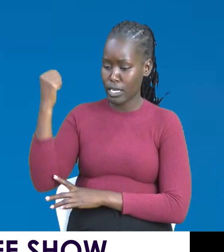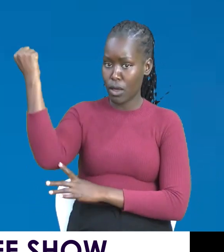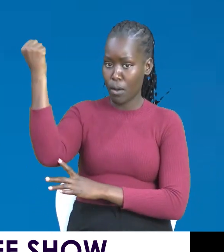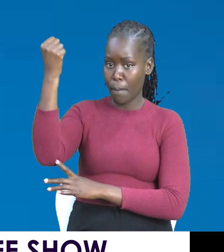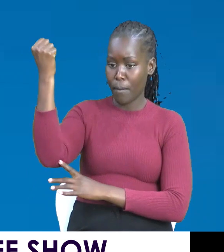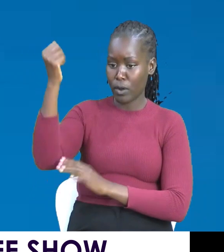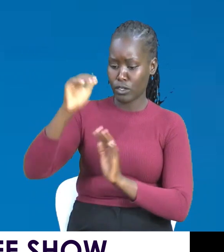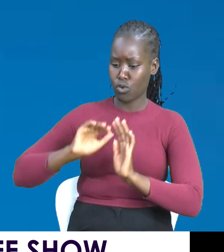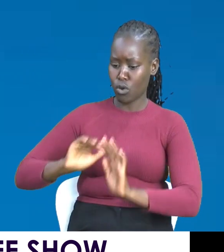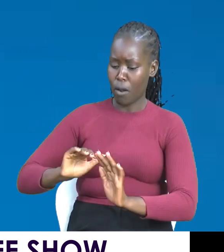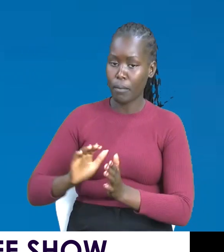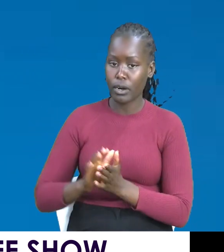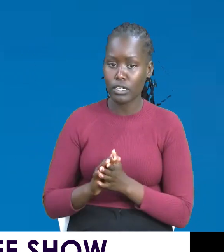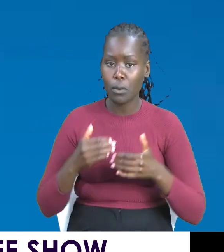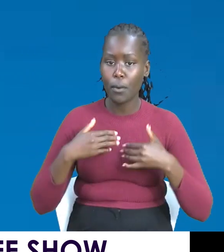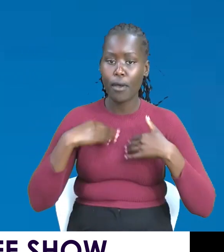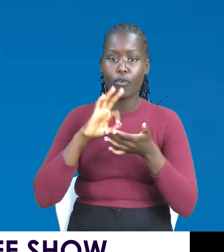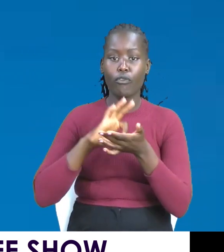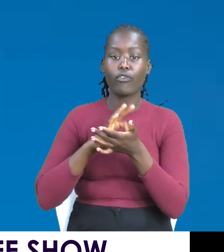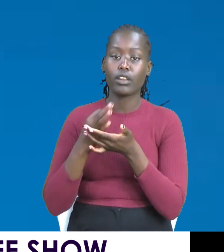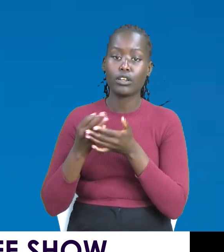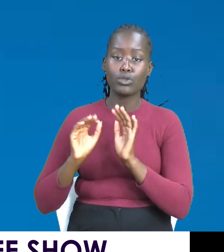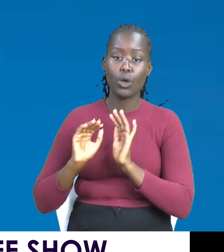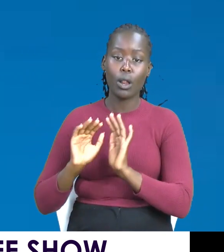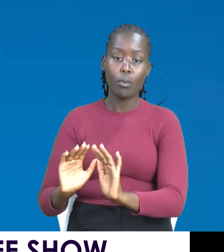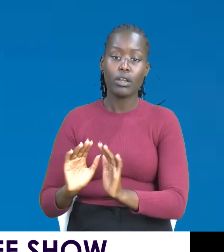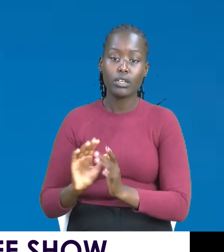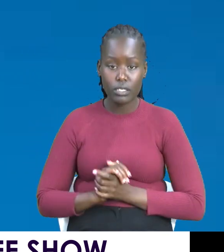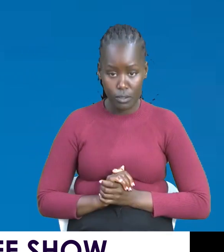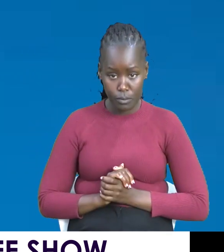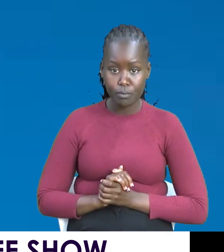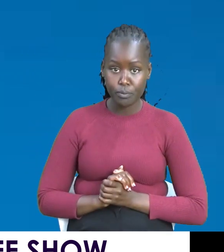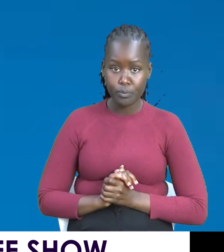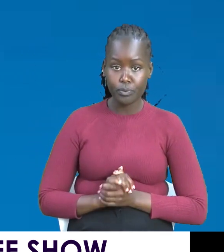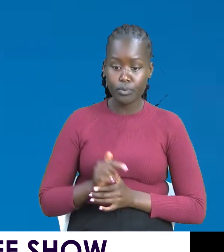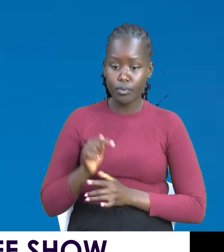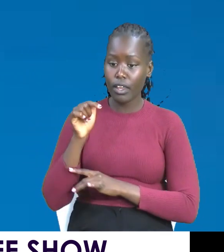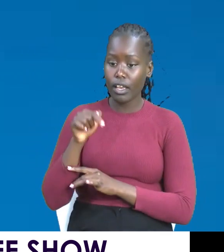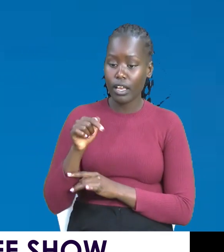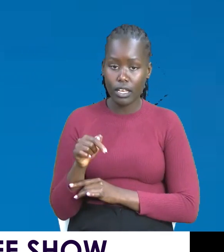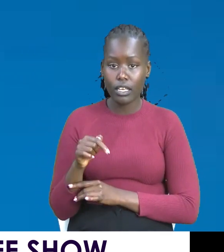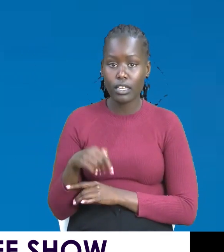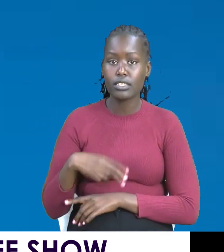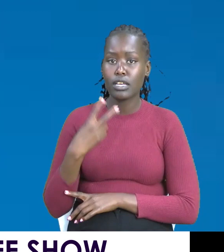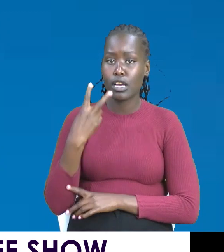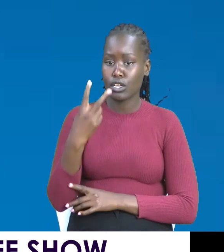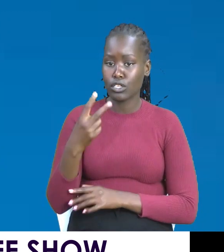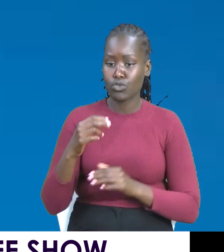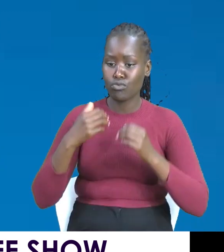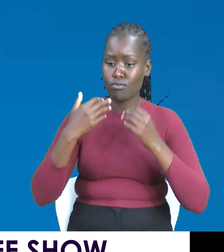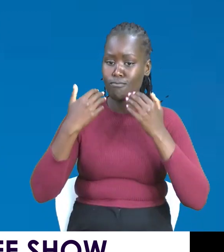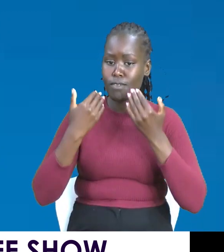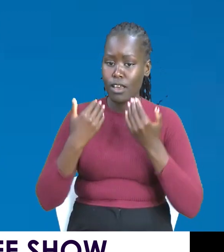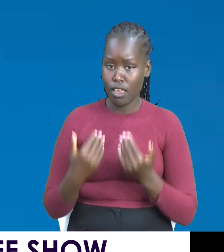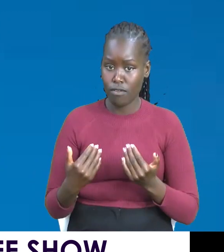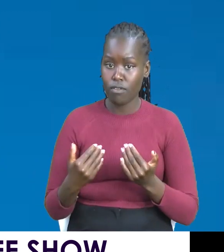pressure. There is financial pressure. These are two heavy